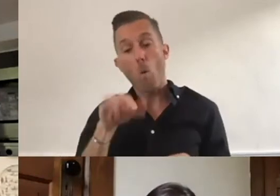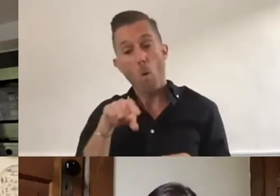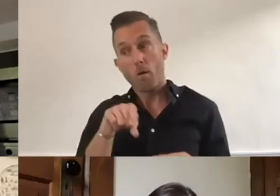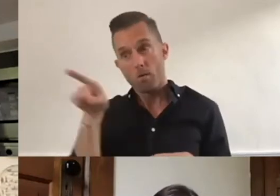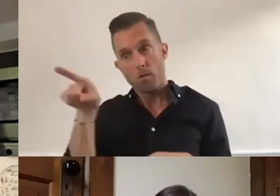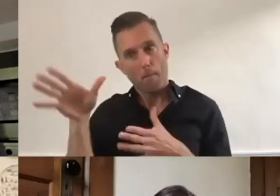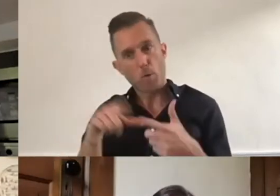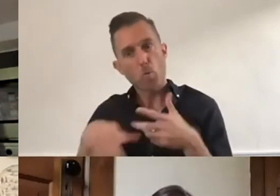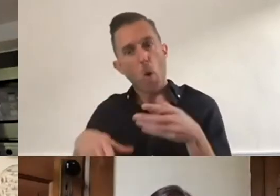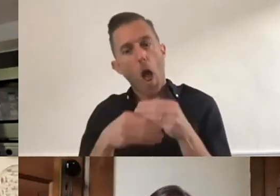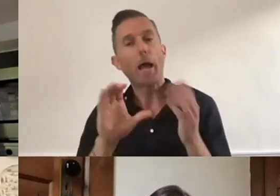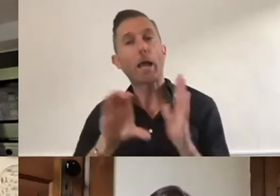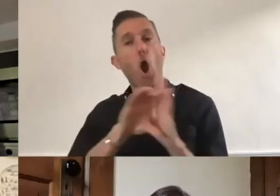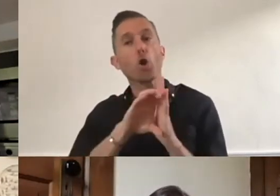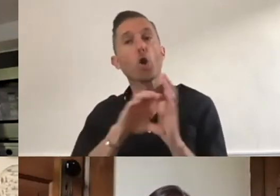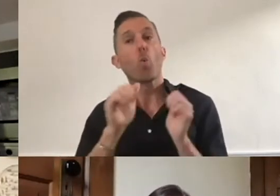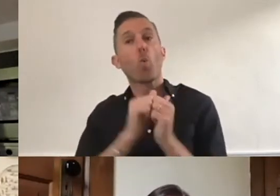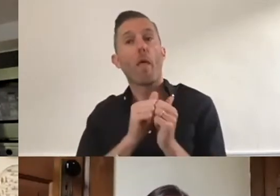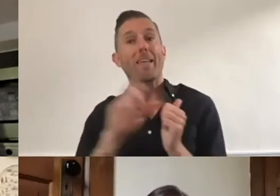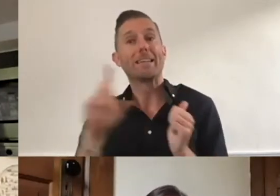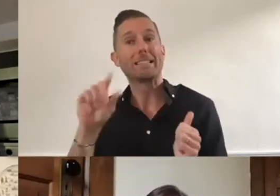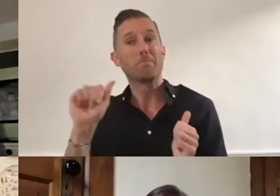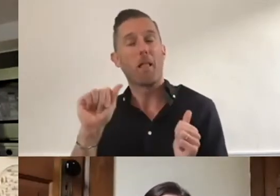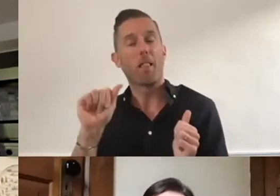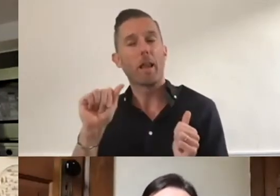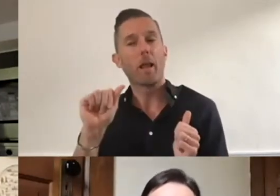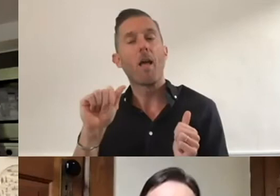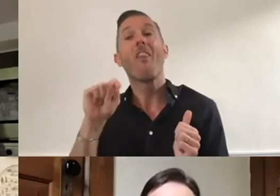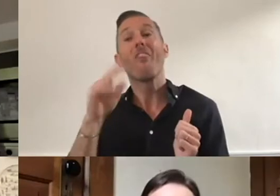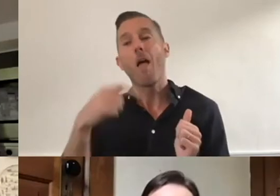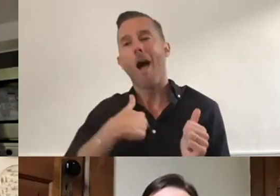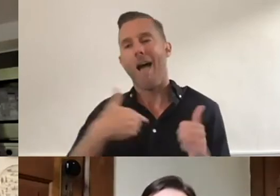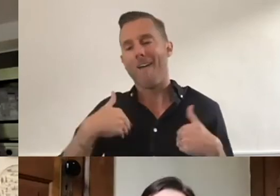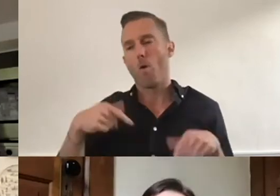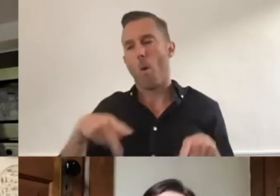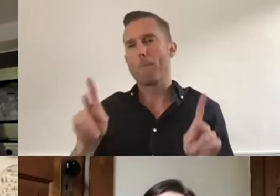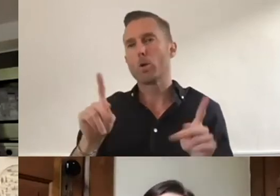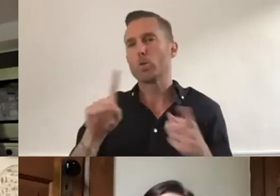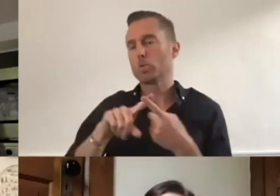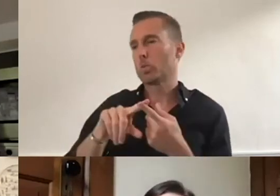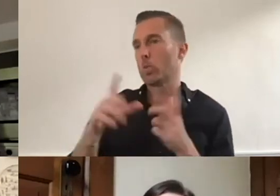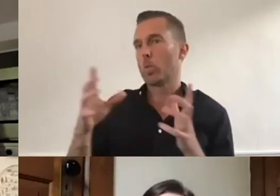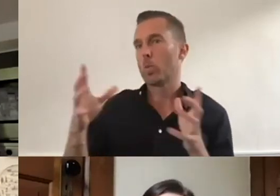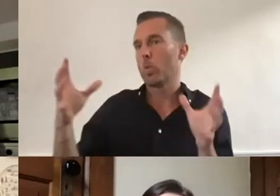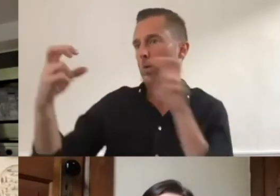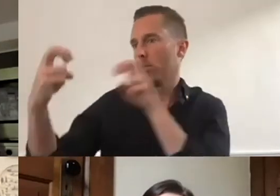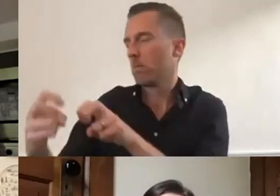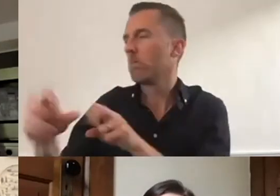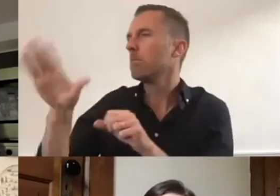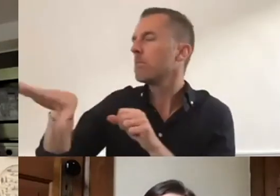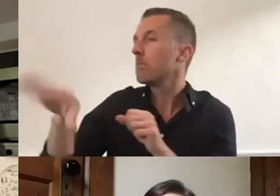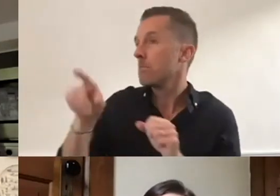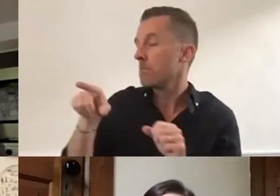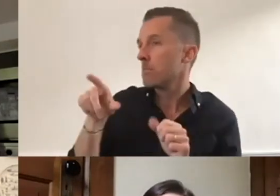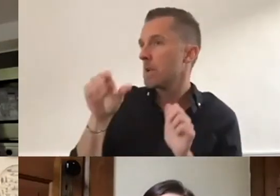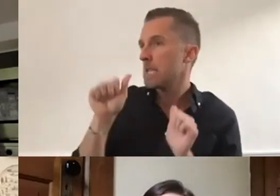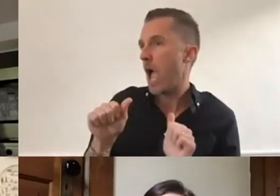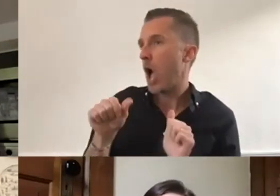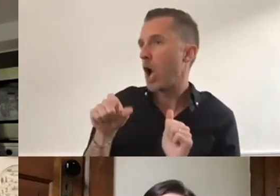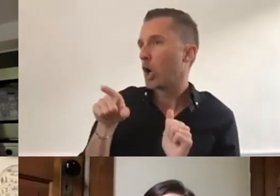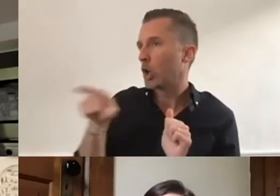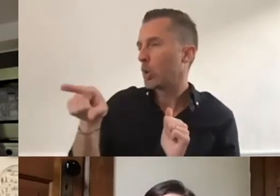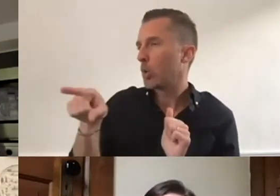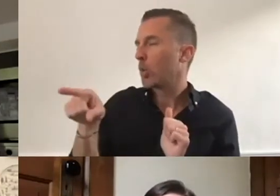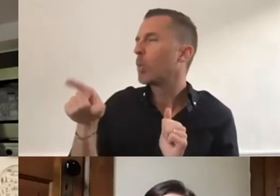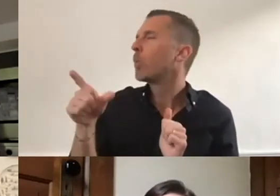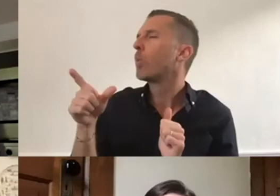and it's an animated show, for instance. Then we have an opportunity to say, okay, well, who are you? Can you voice that character